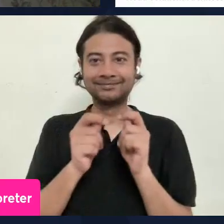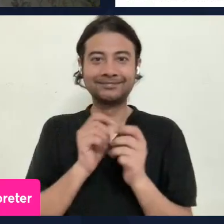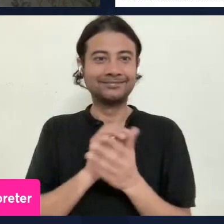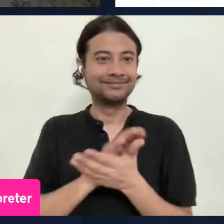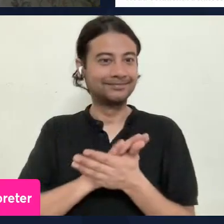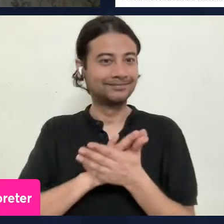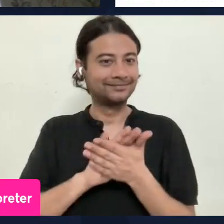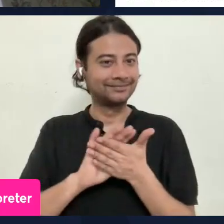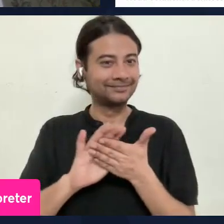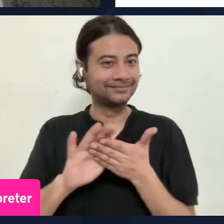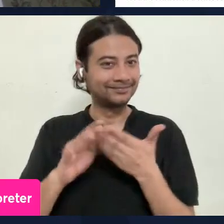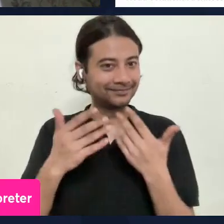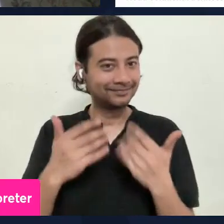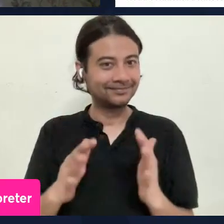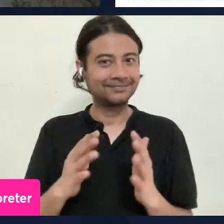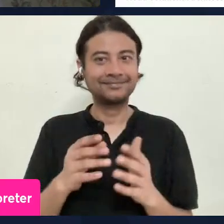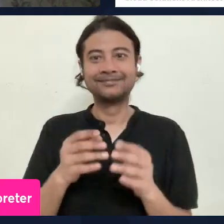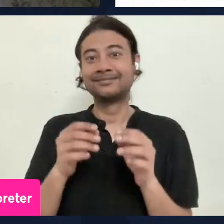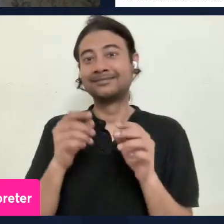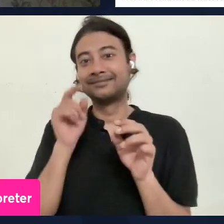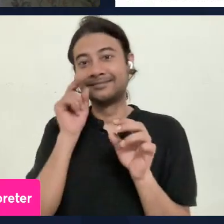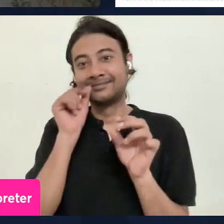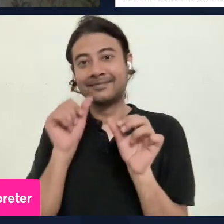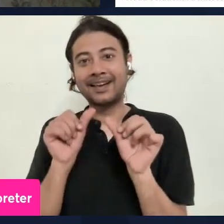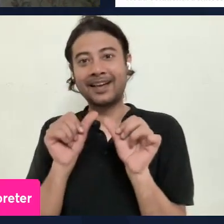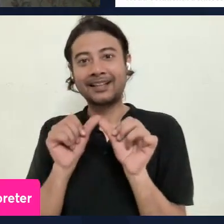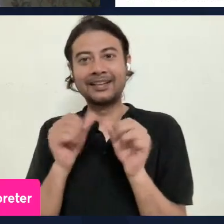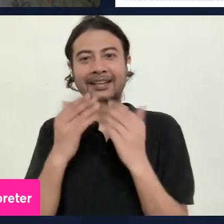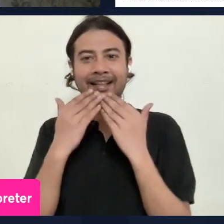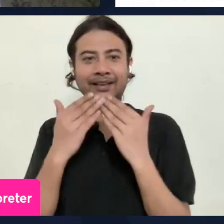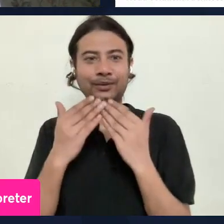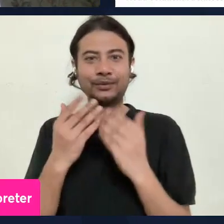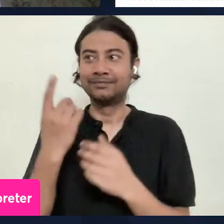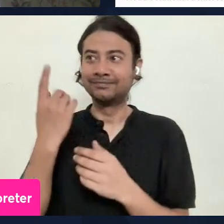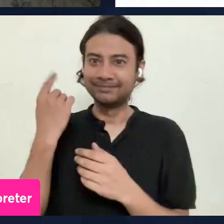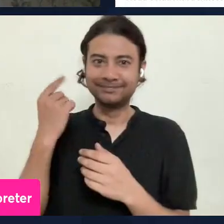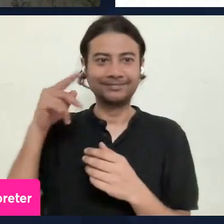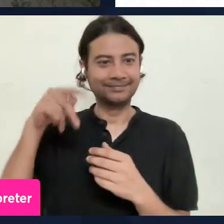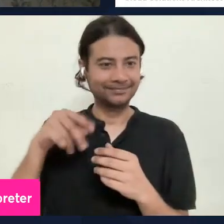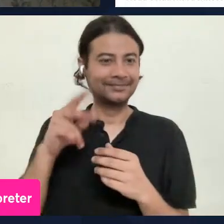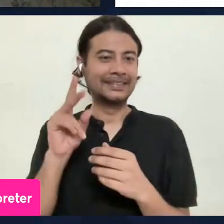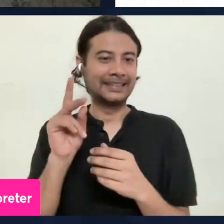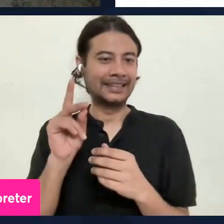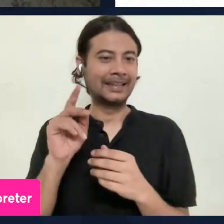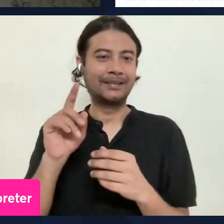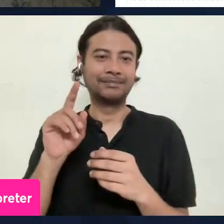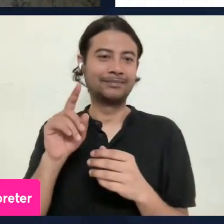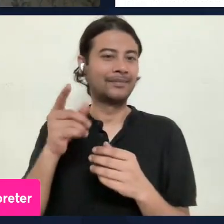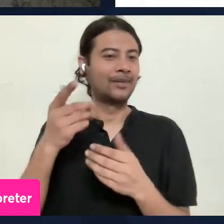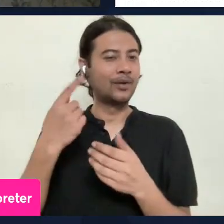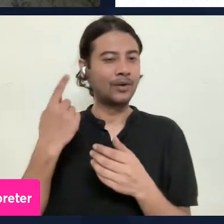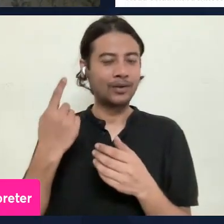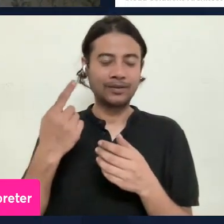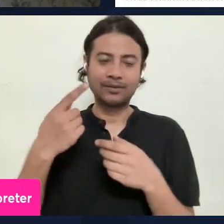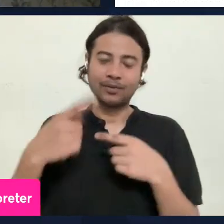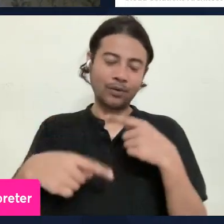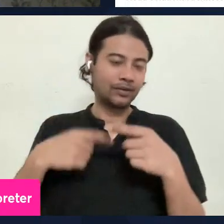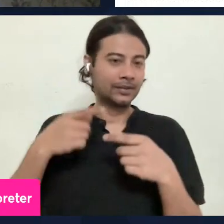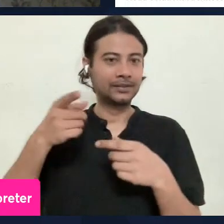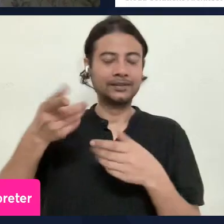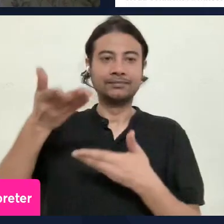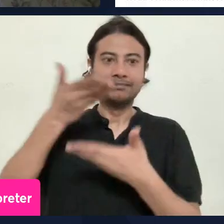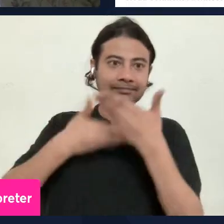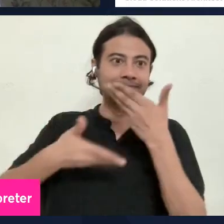always a pleasure having you on the podcast. It's always so informative and educative podcast whenever you're